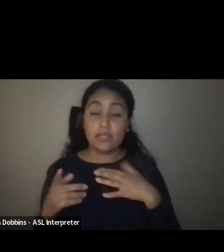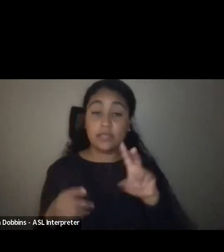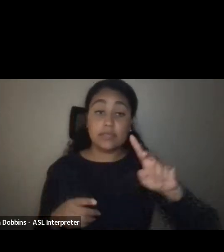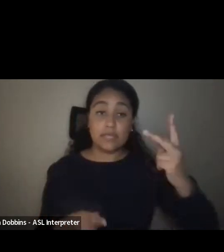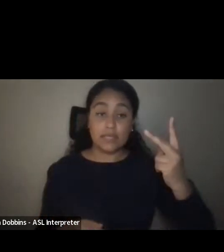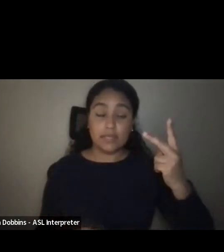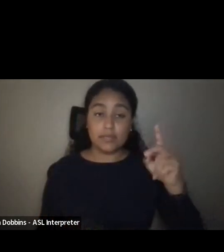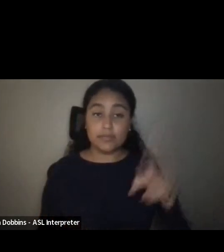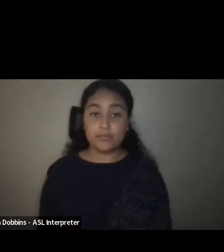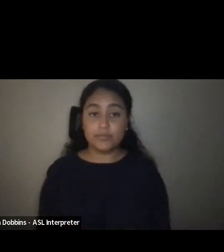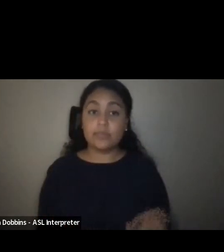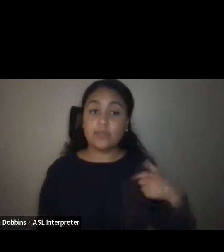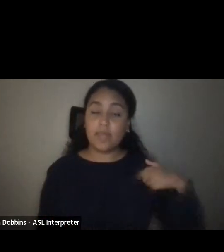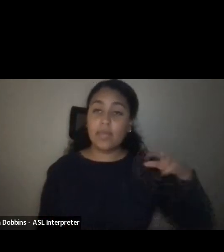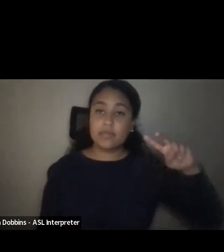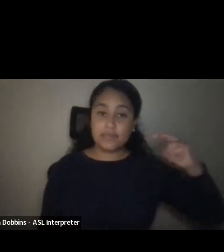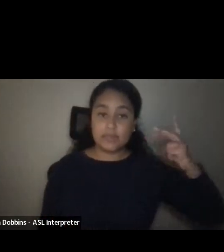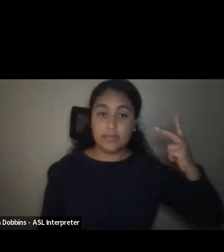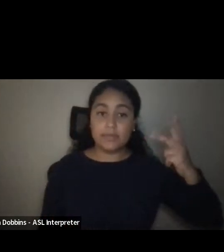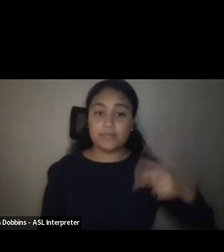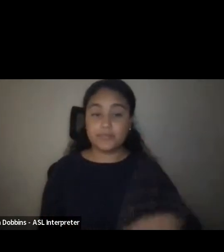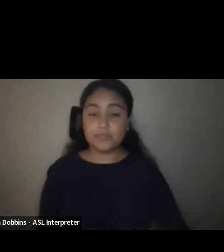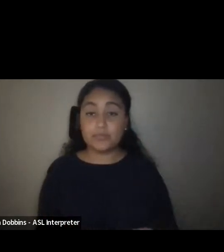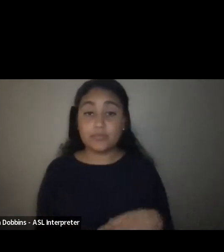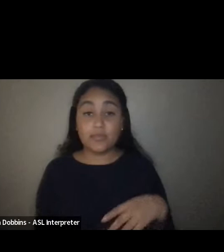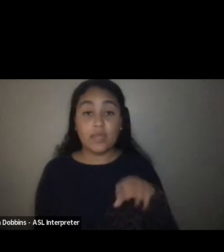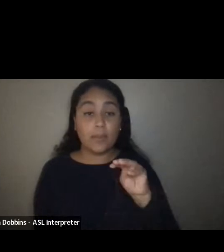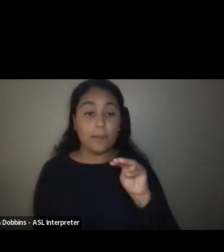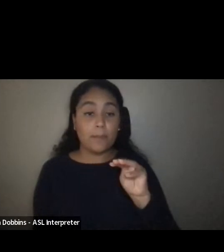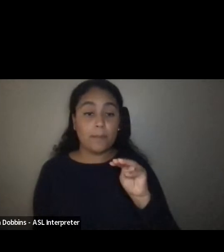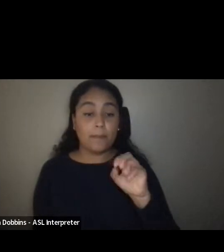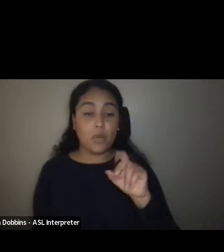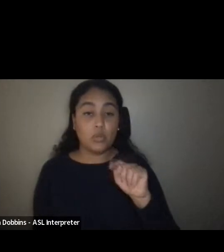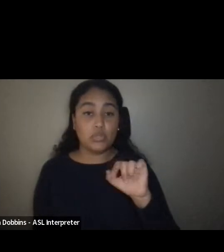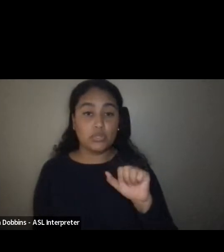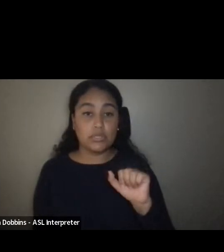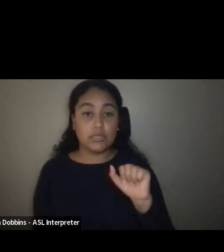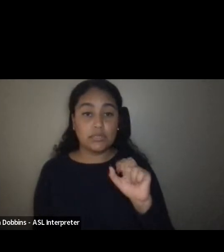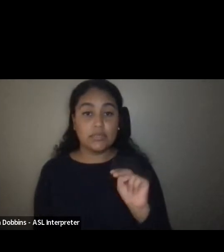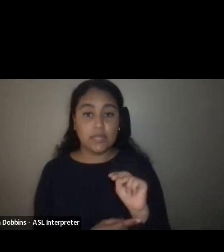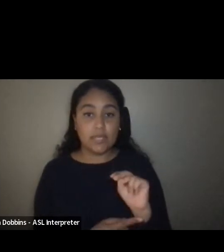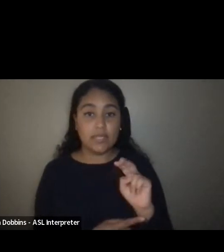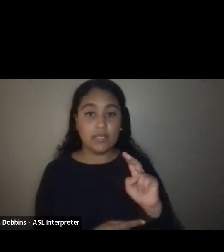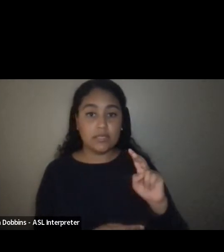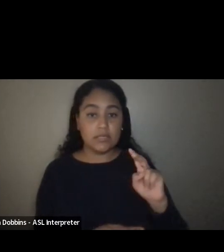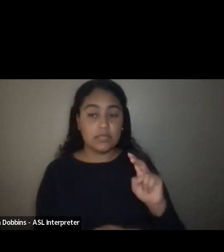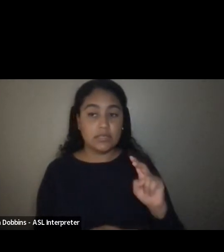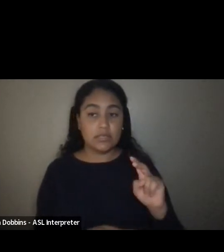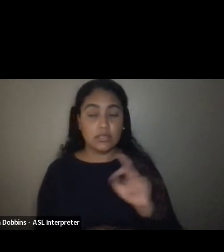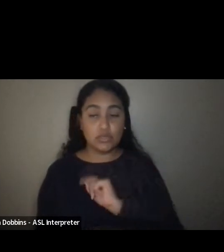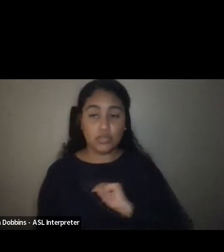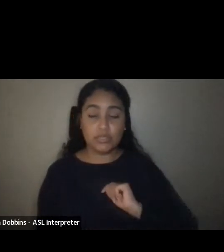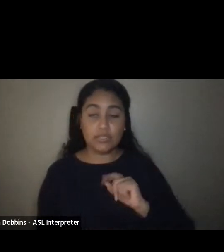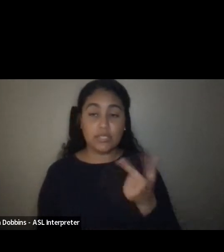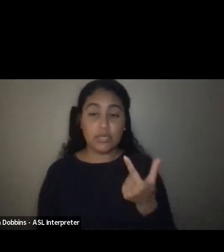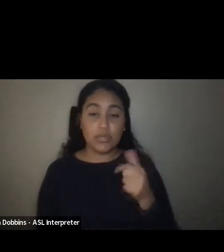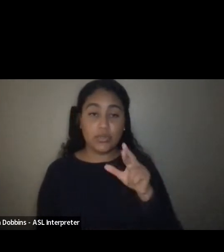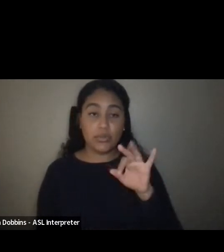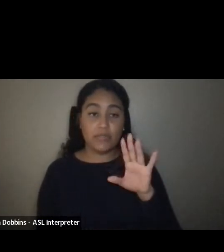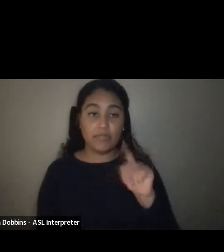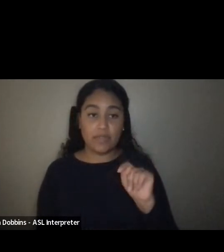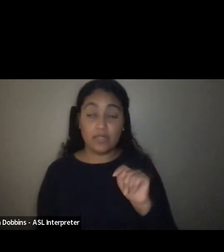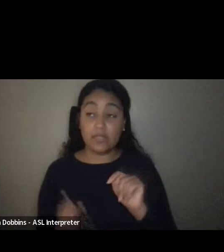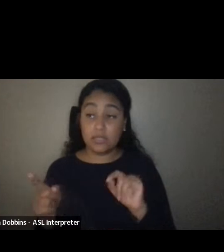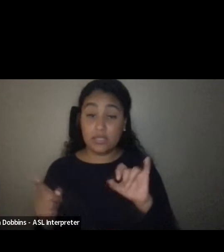second? Second. So motion by trustee Chavez, second by trustee Griffin.